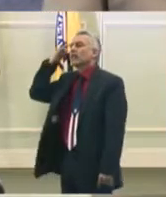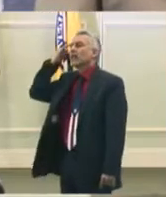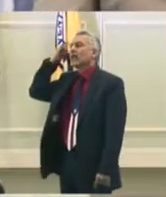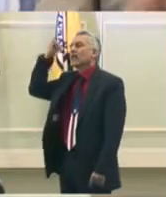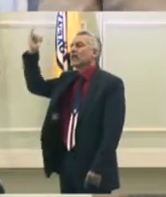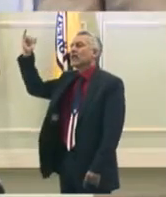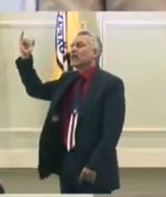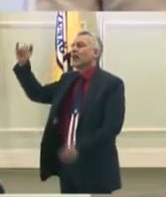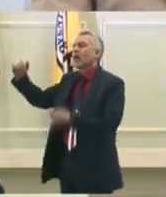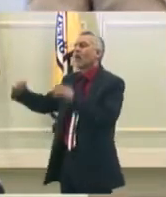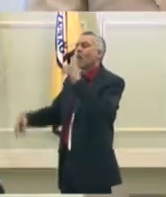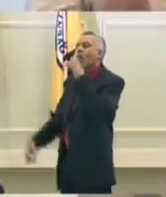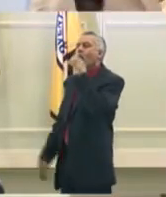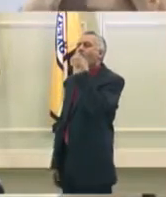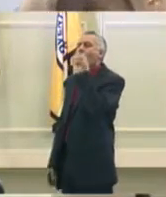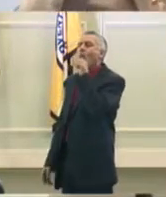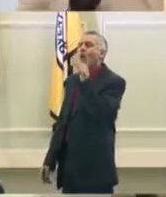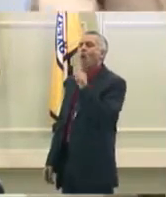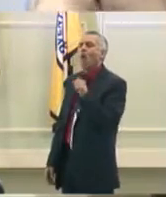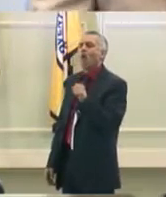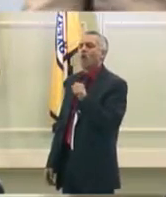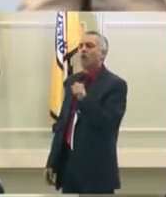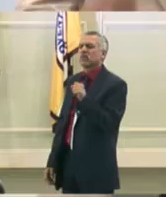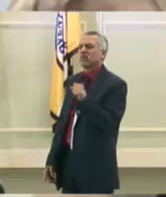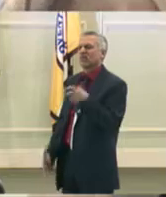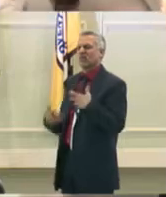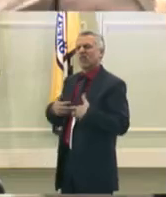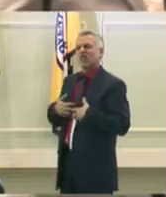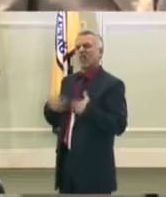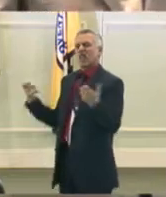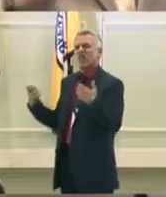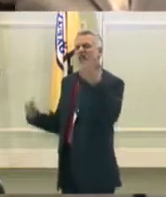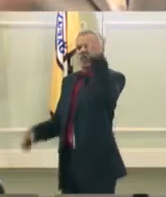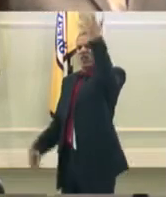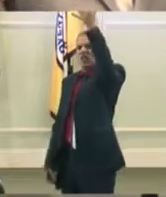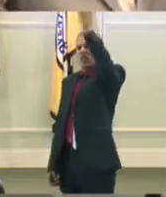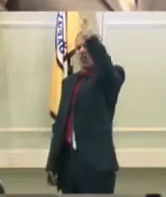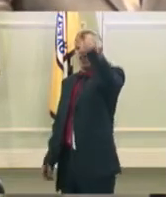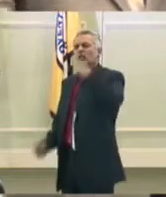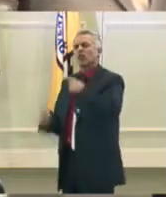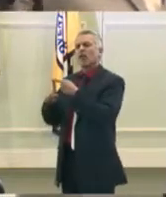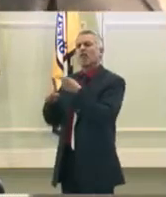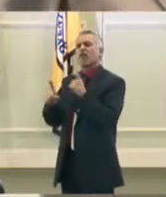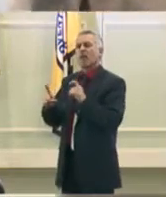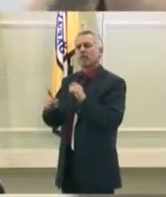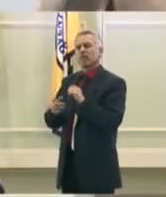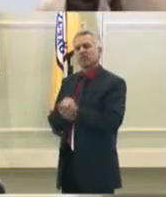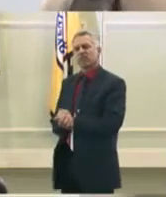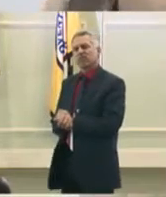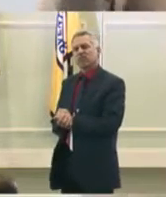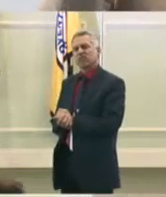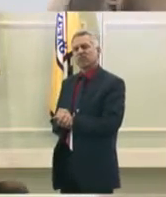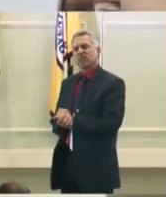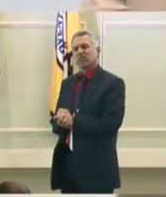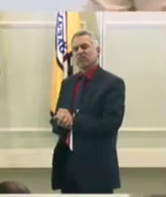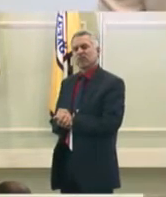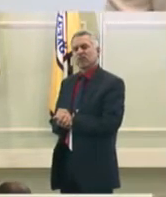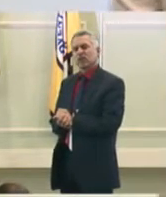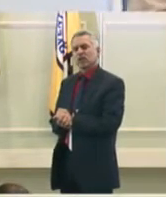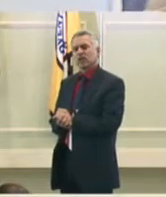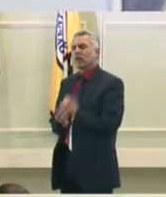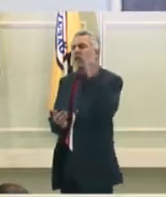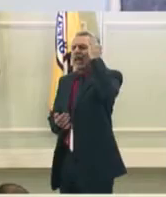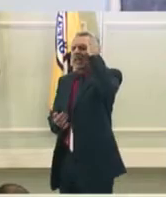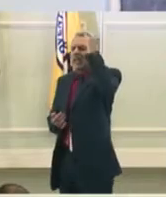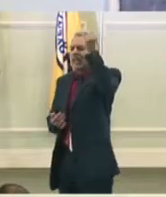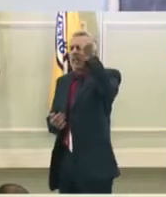old divinity come from? God is just grumpy and doesn't really want to help. We got to stay down on our knees for 30 hours just to get one response because